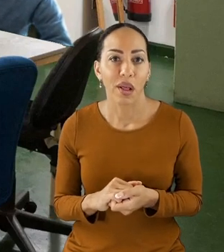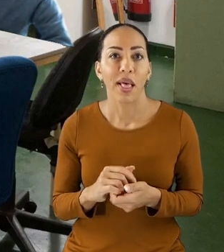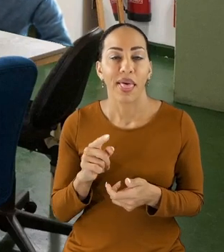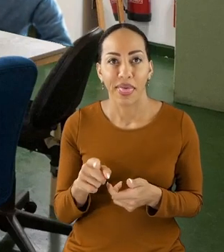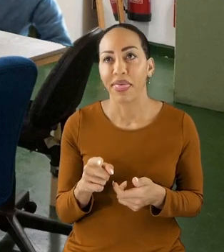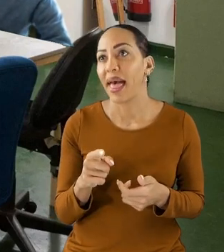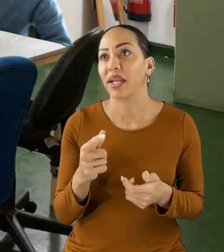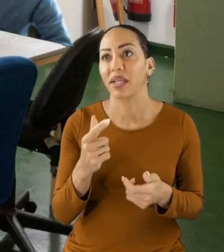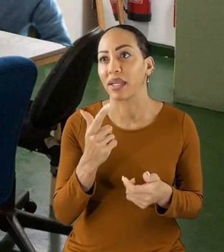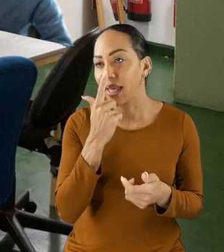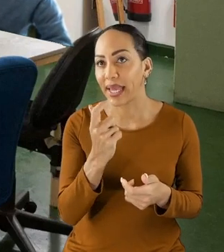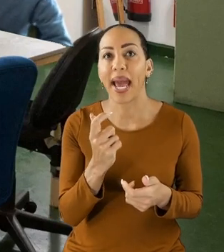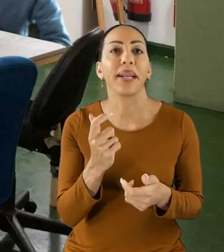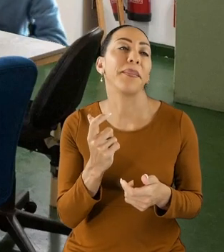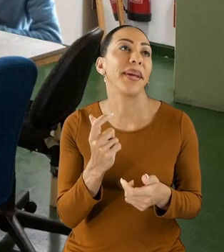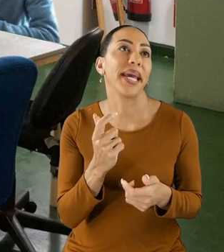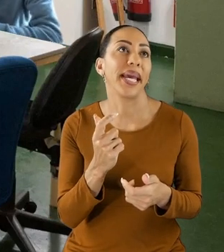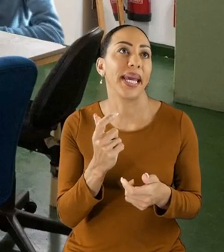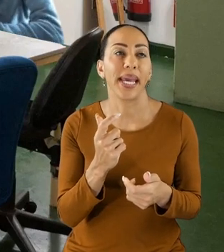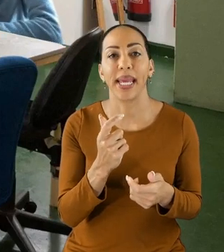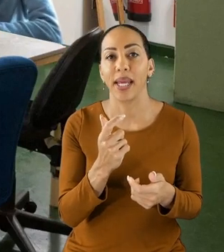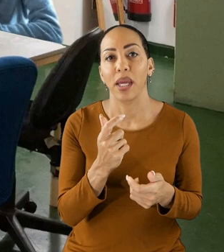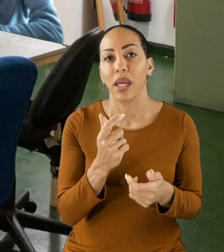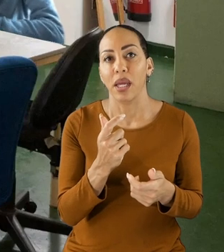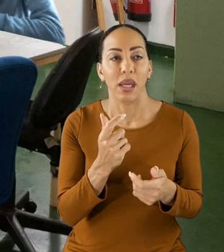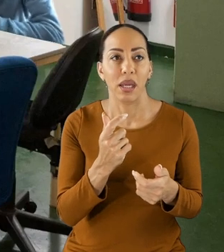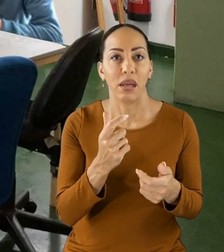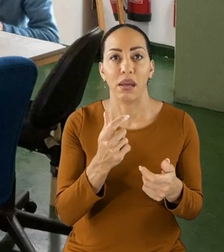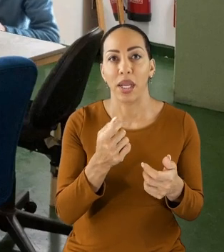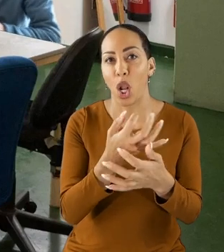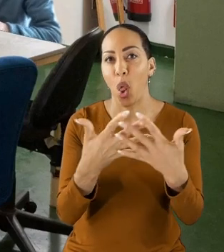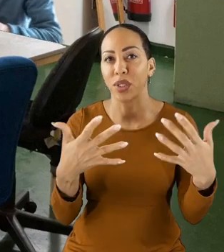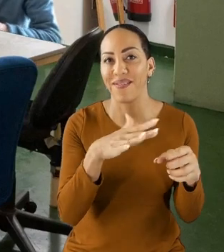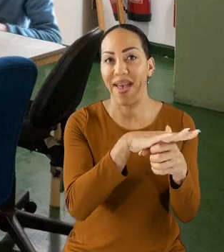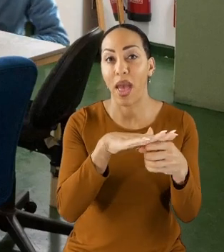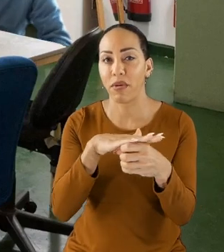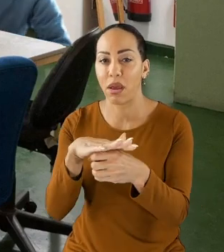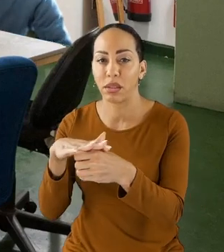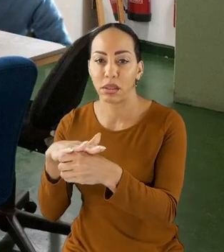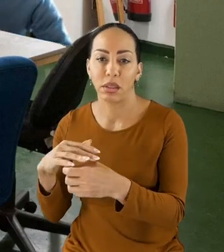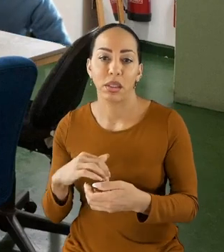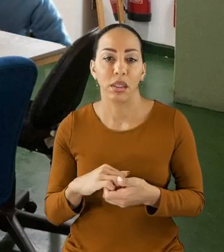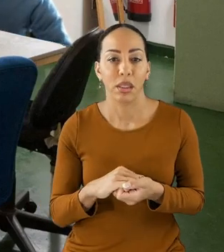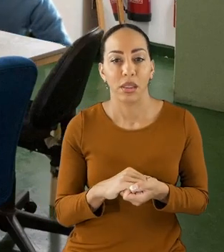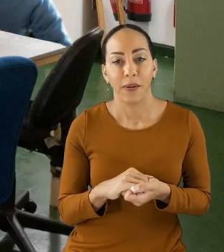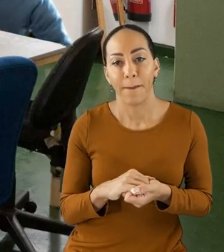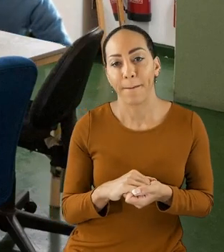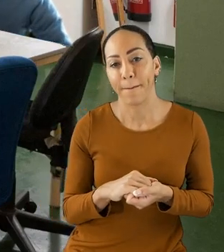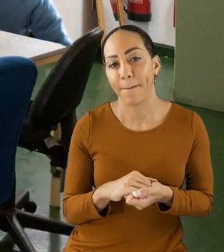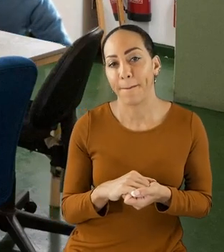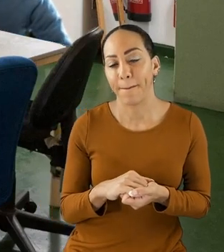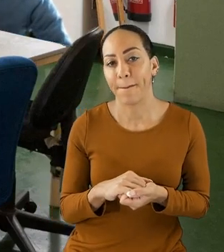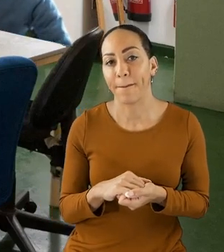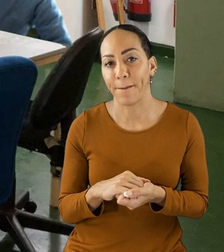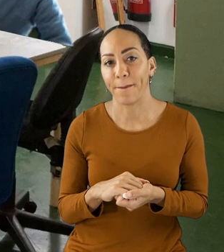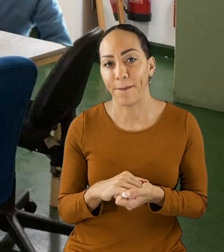know, is innovative across a number of fields is really what we're trying to aim at here. It's not, we're not, you know, obviously a lot